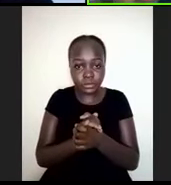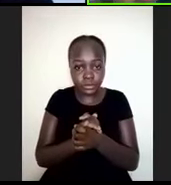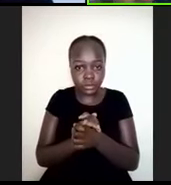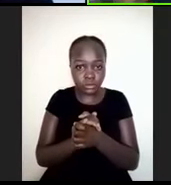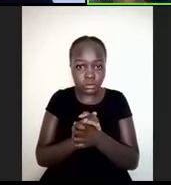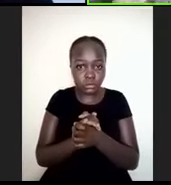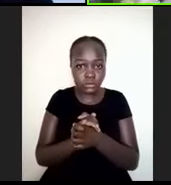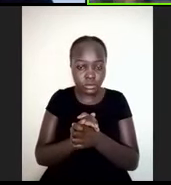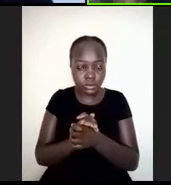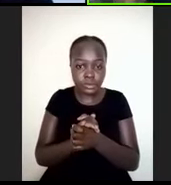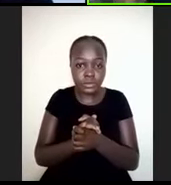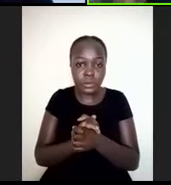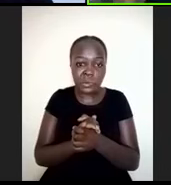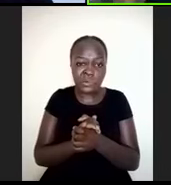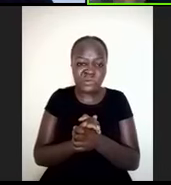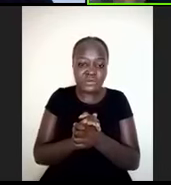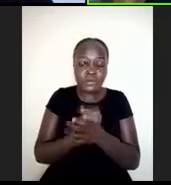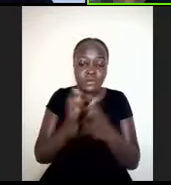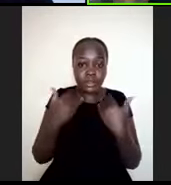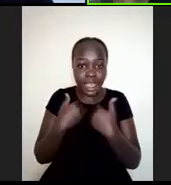there is no